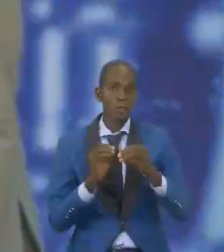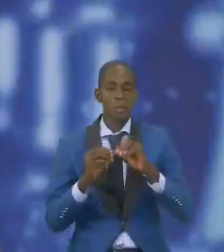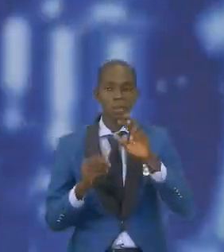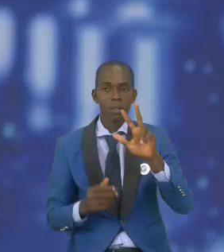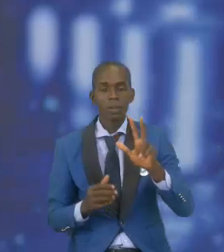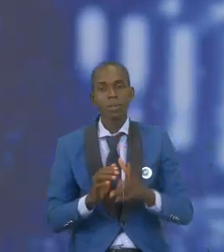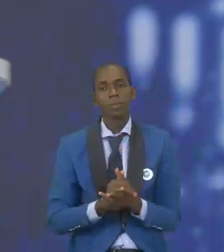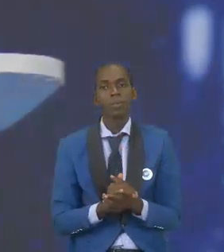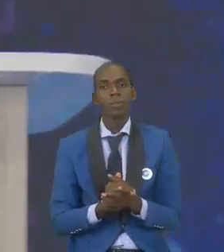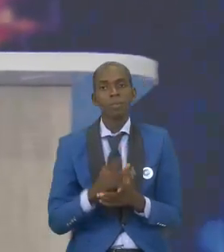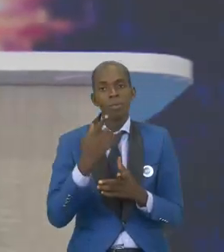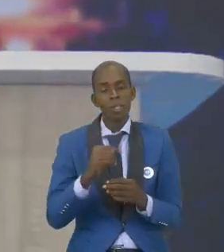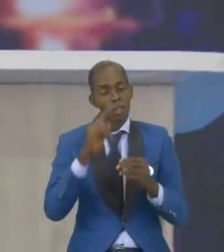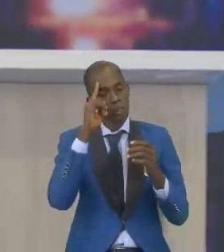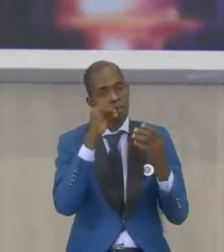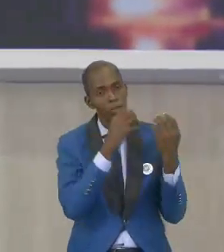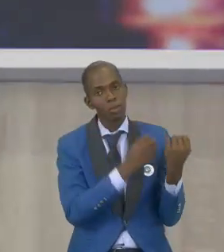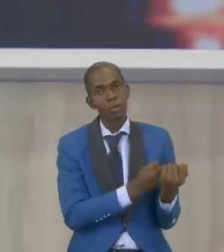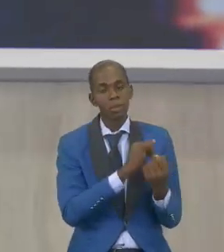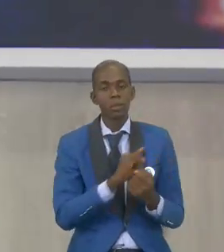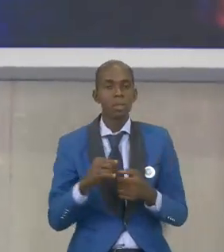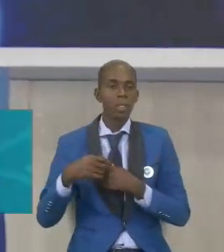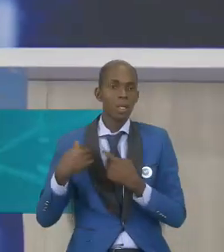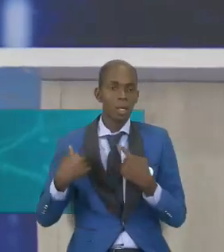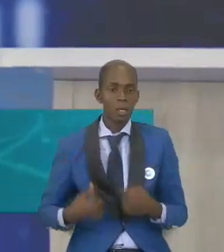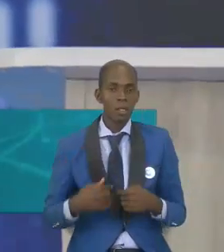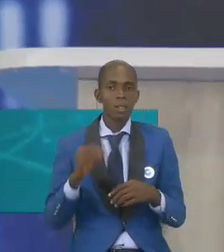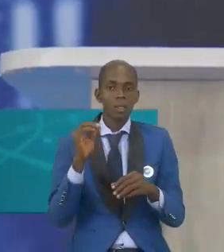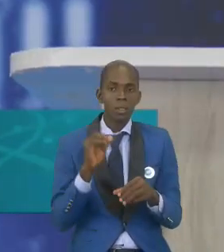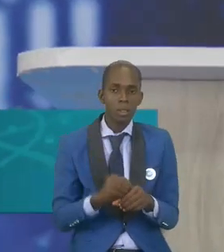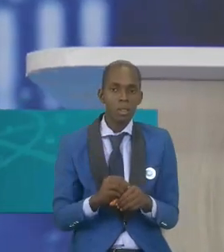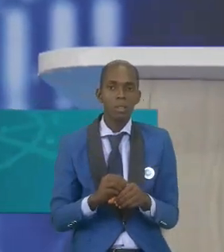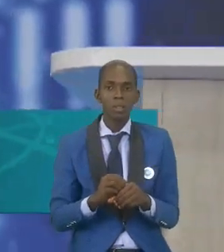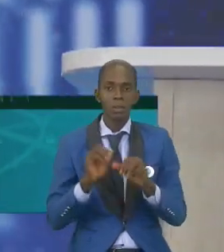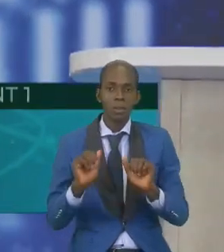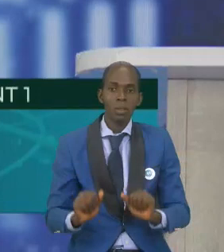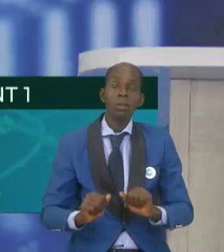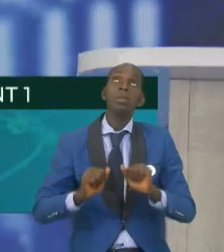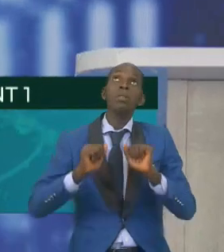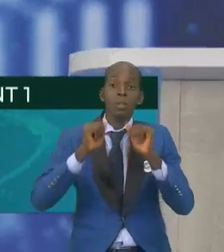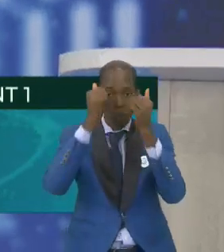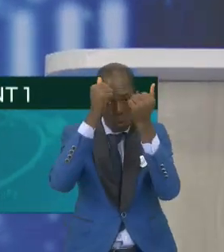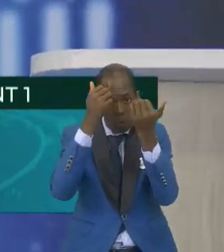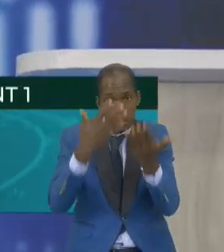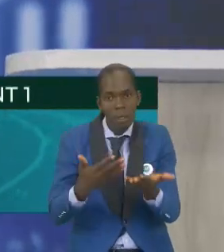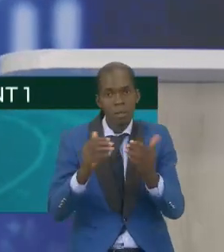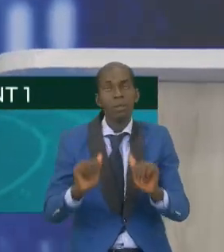The trusting heart in submissive dedication. The